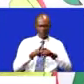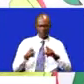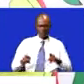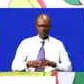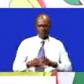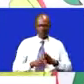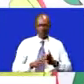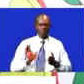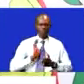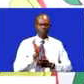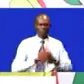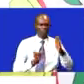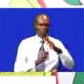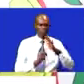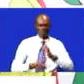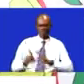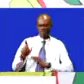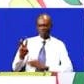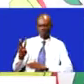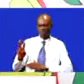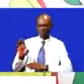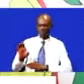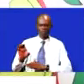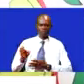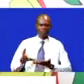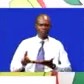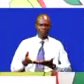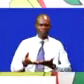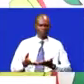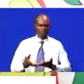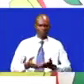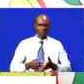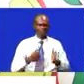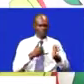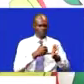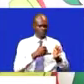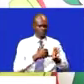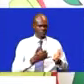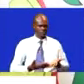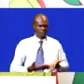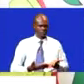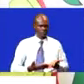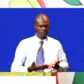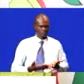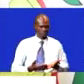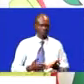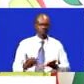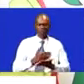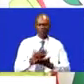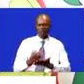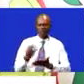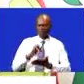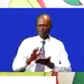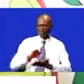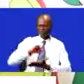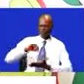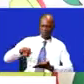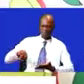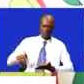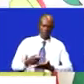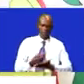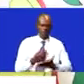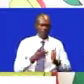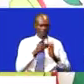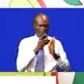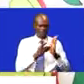of Ministers of Lake Victoria Commission include sharing of data and information